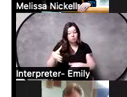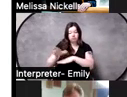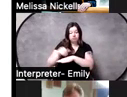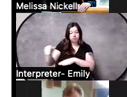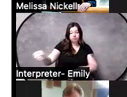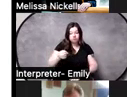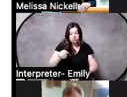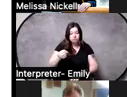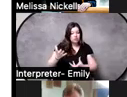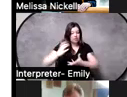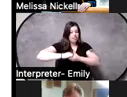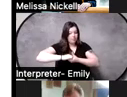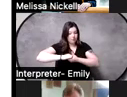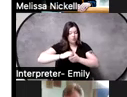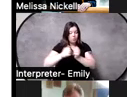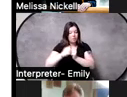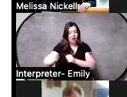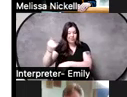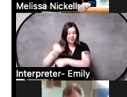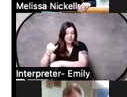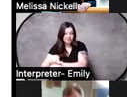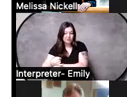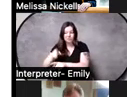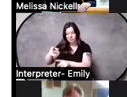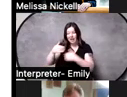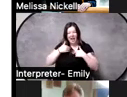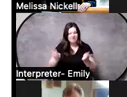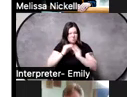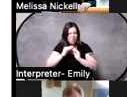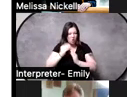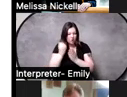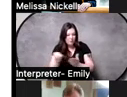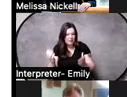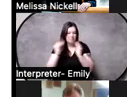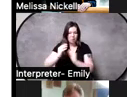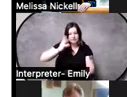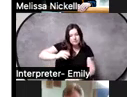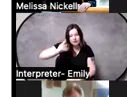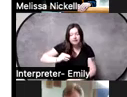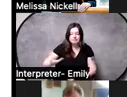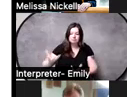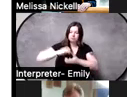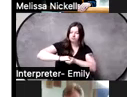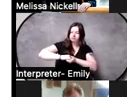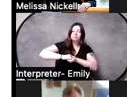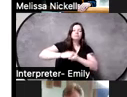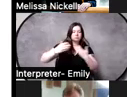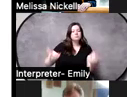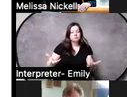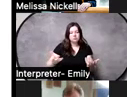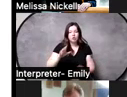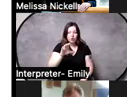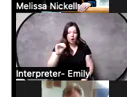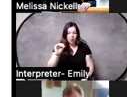that has experience or some technologies or equipment that is necessary to carry out your grants. So co-investigators can really